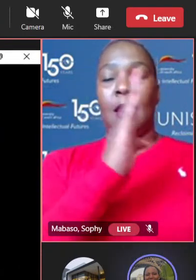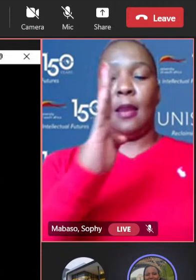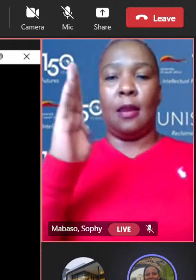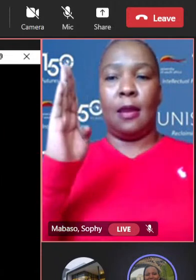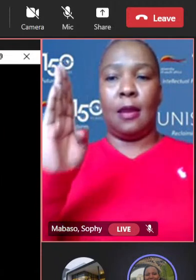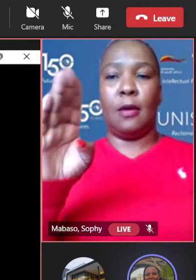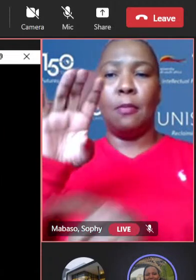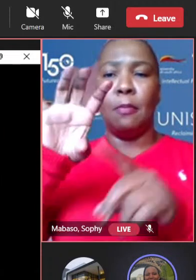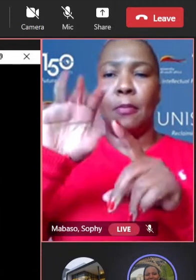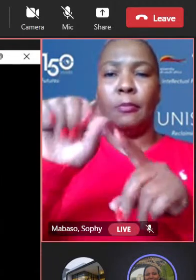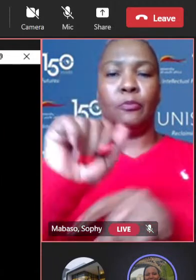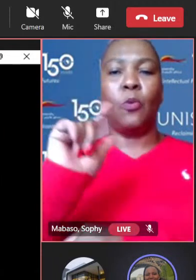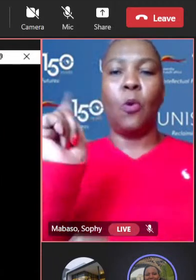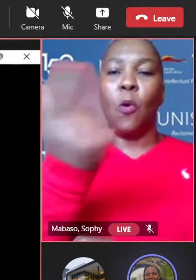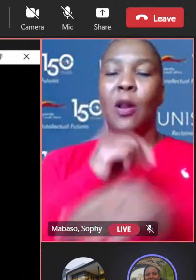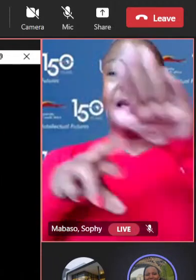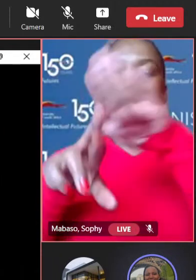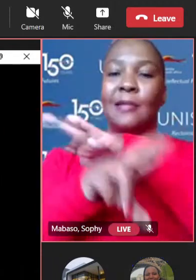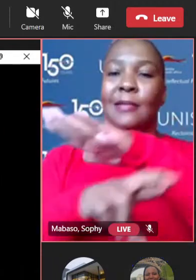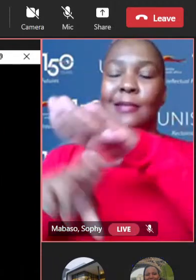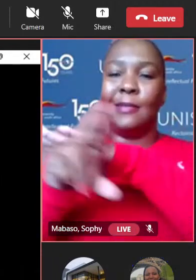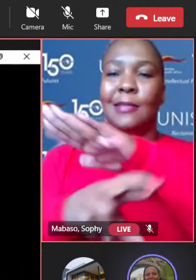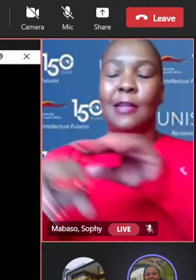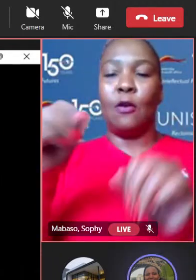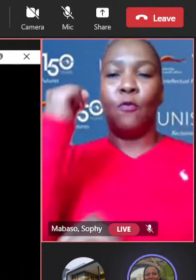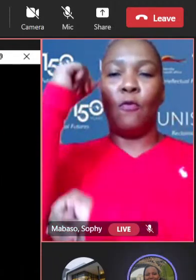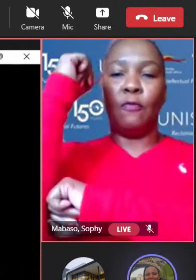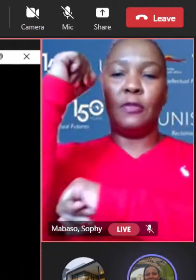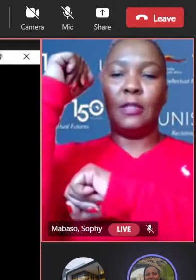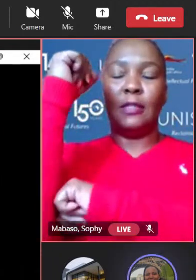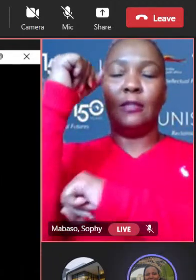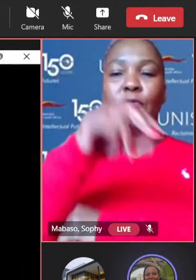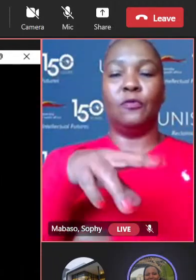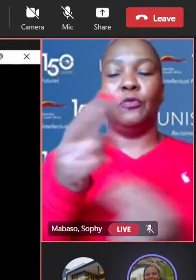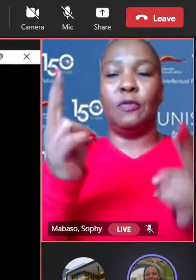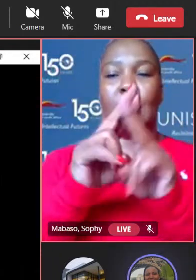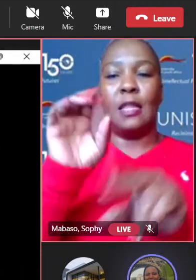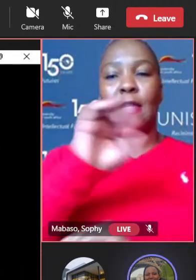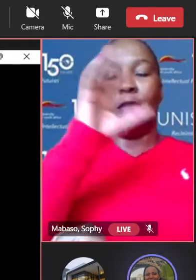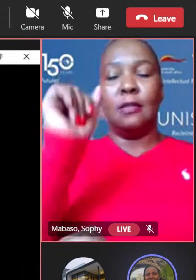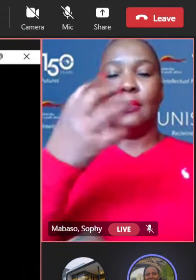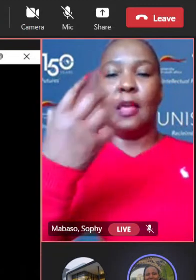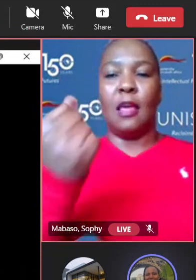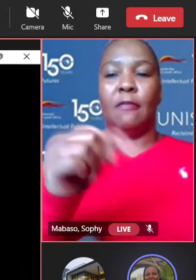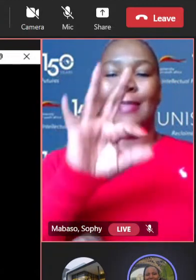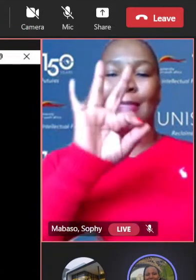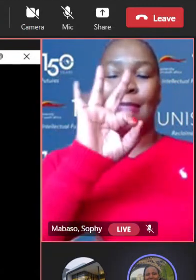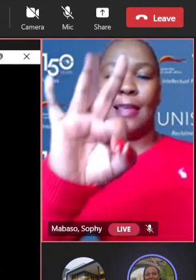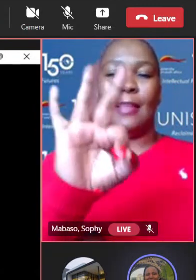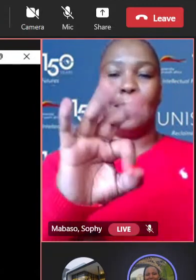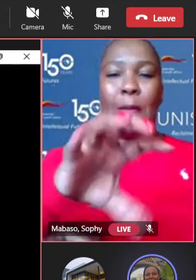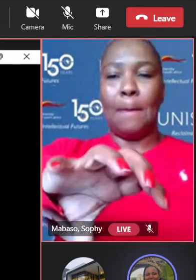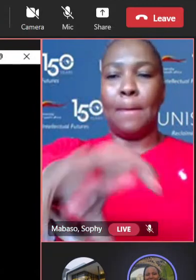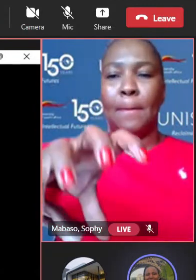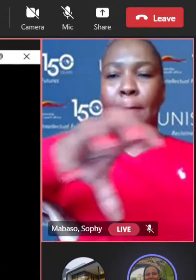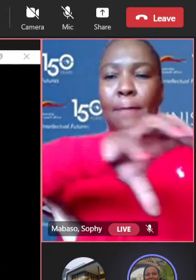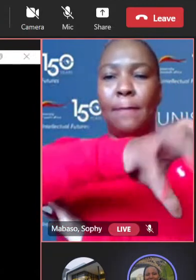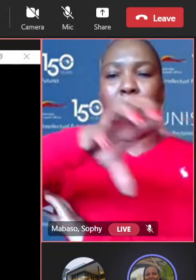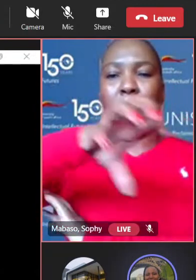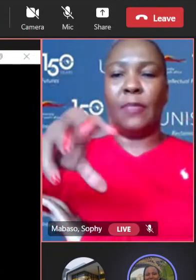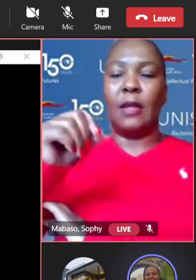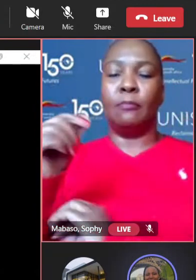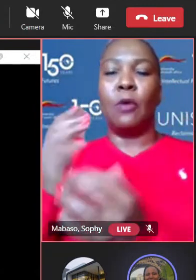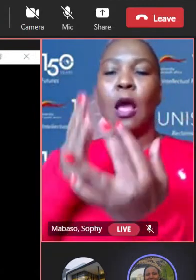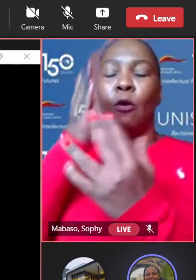all regional offices of Unisa, and it consists of 13 branches across the country,